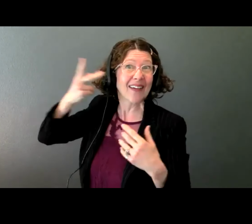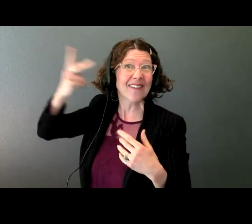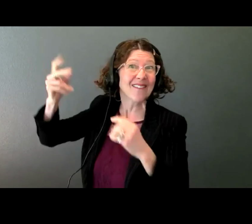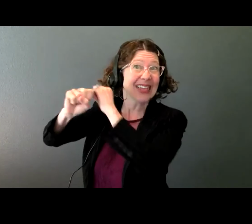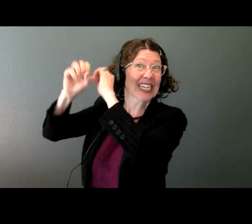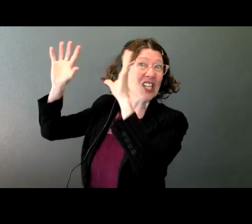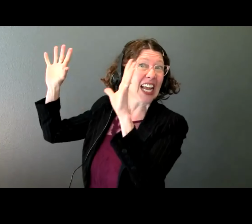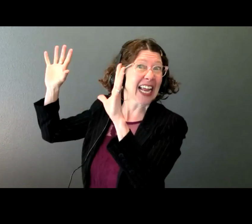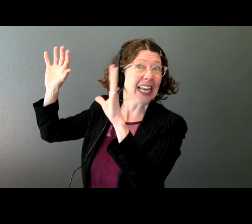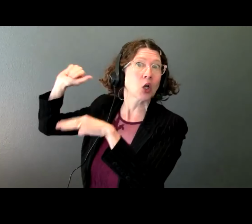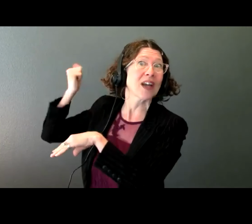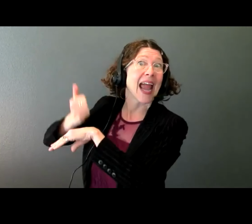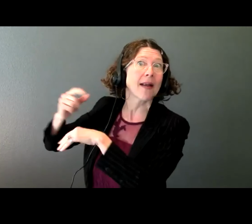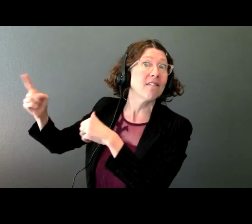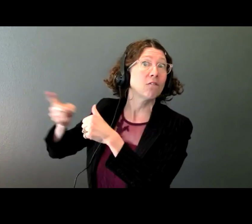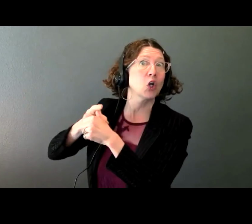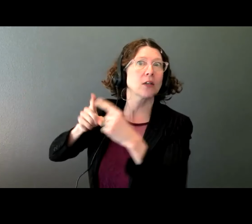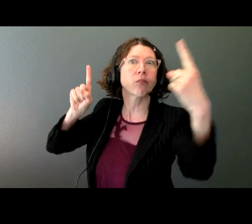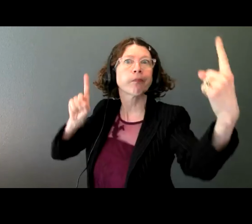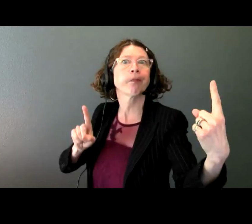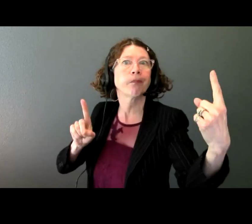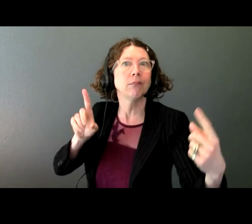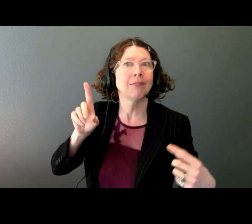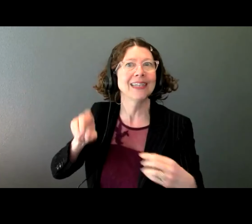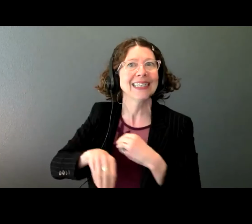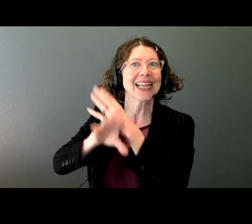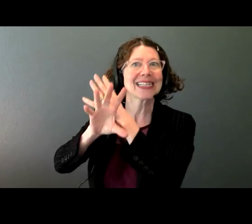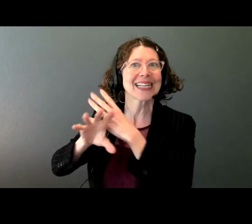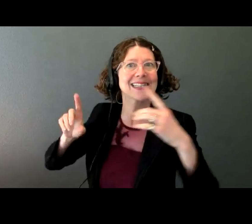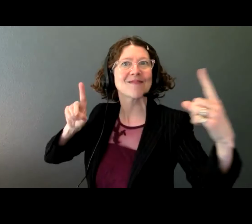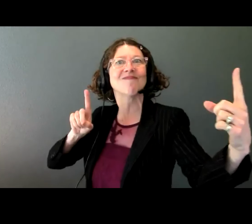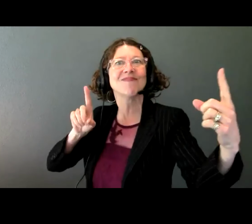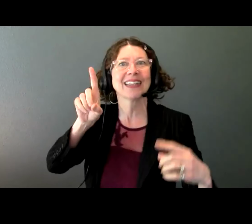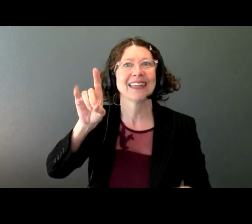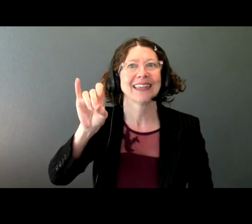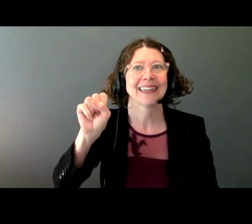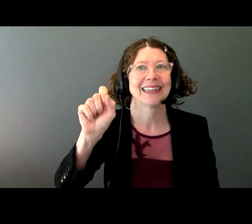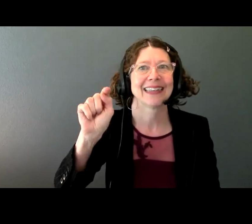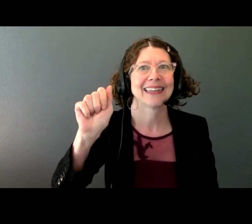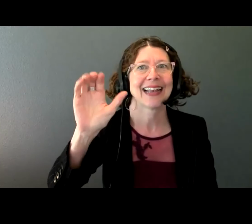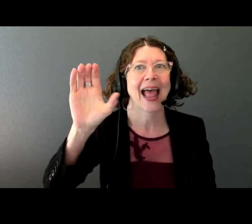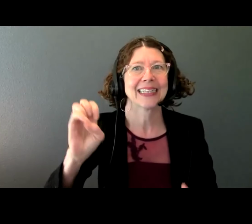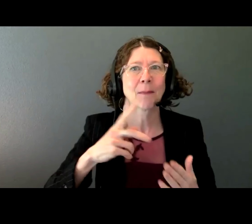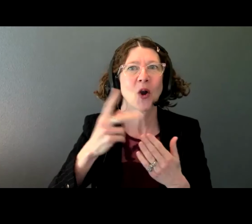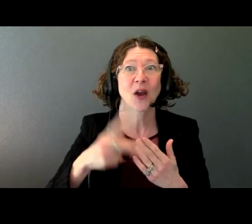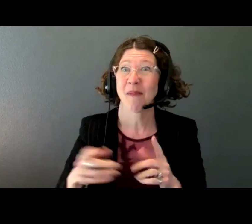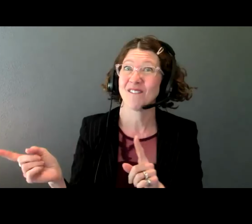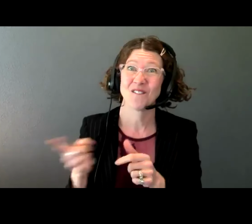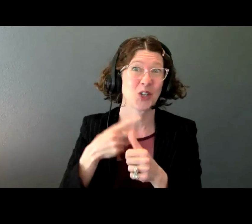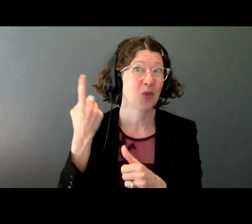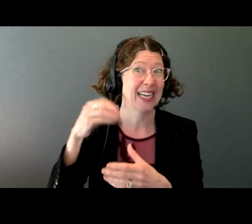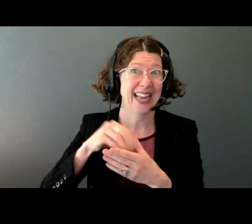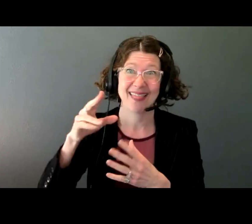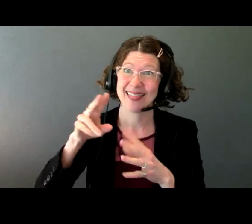first distance program in the nation. So we like to see presentations from our cousin